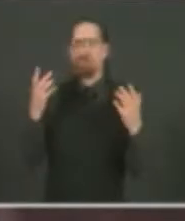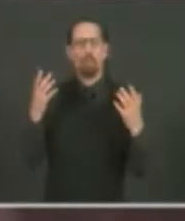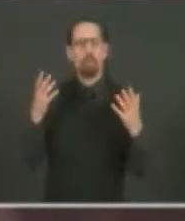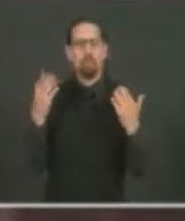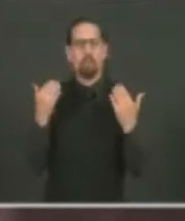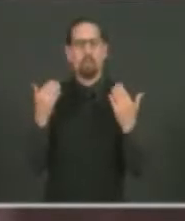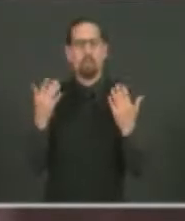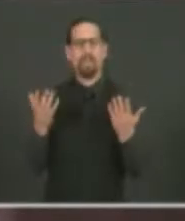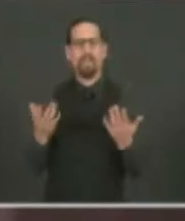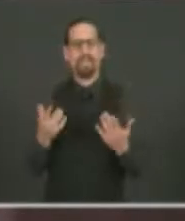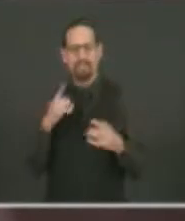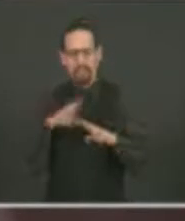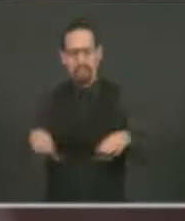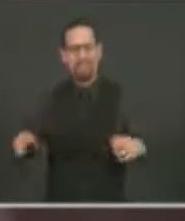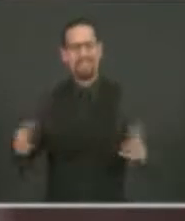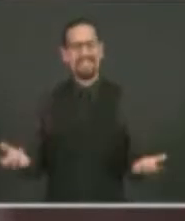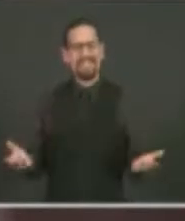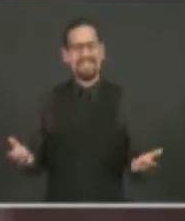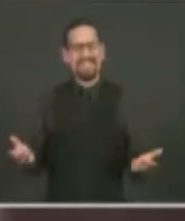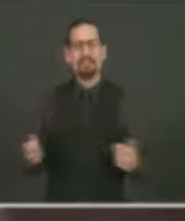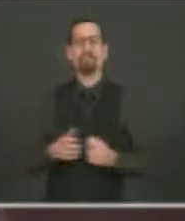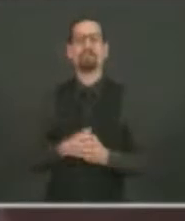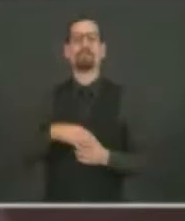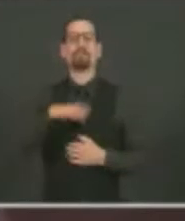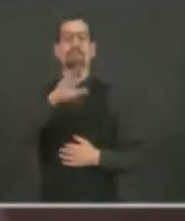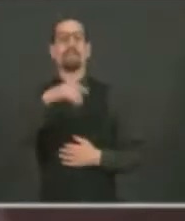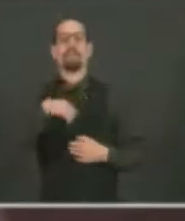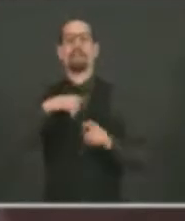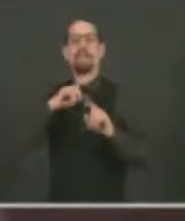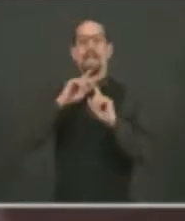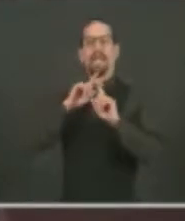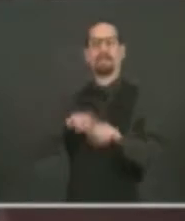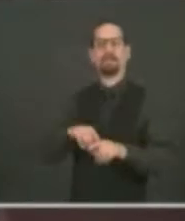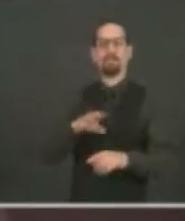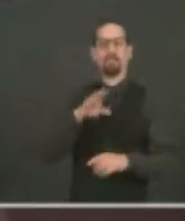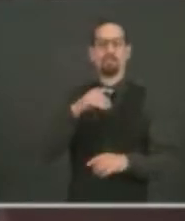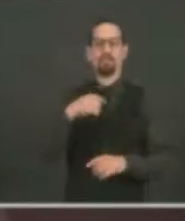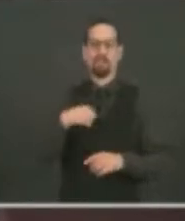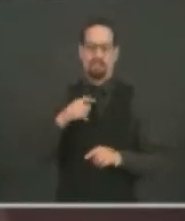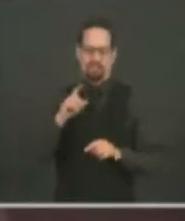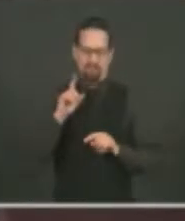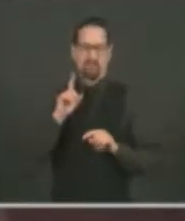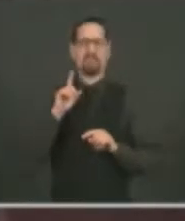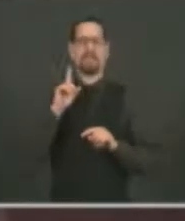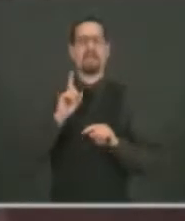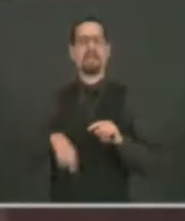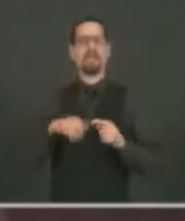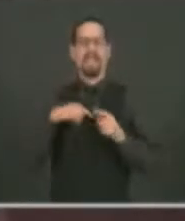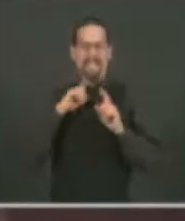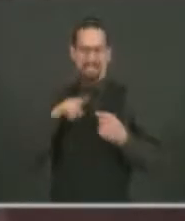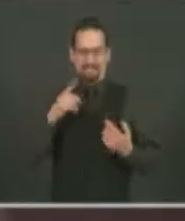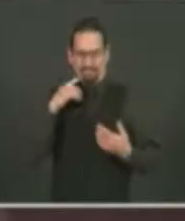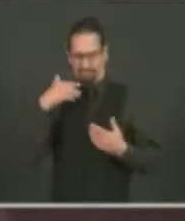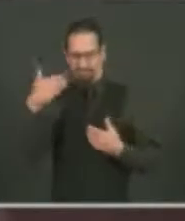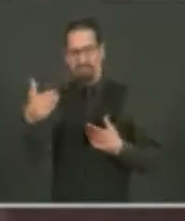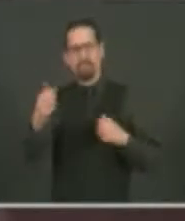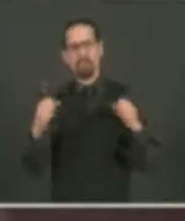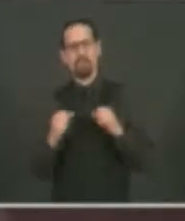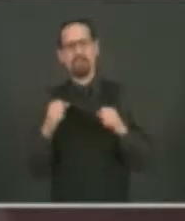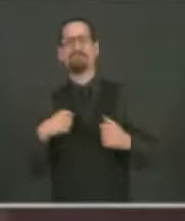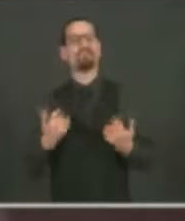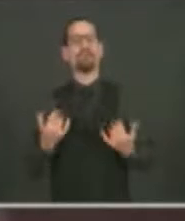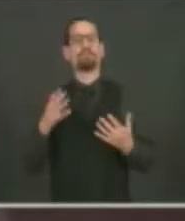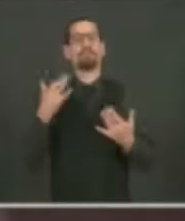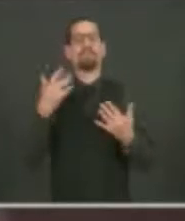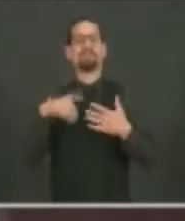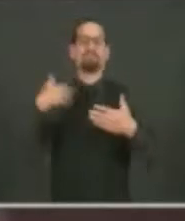there. But I think they'll probably have to keep the windows open though. Yeah, Governor, that was my question. I heard from a father of kids in Exeter.